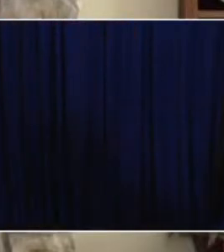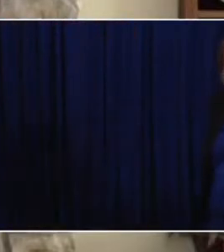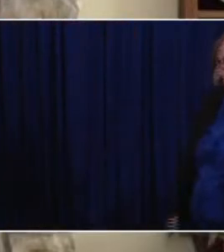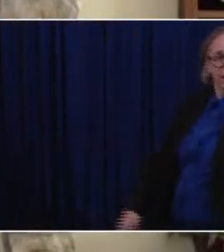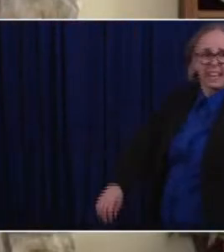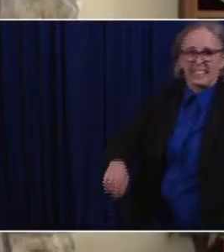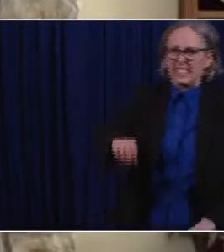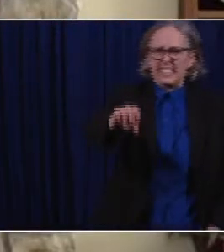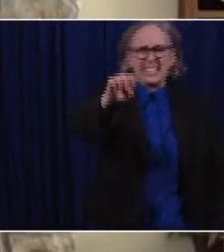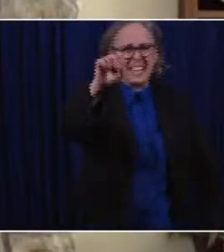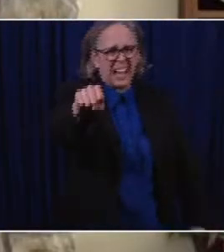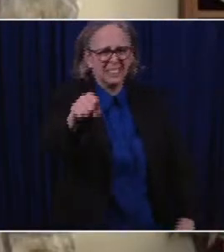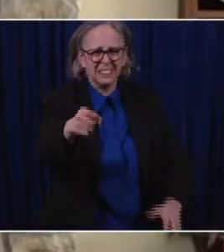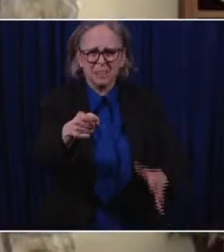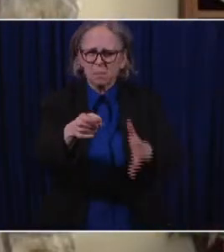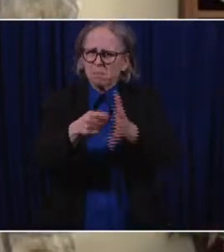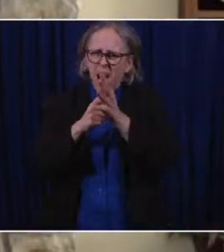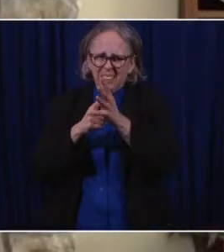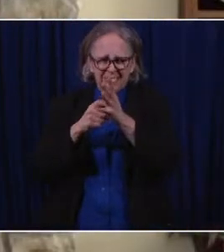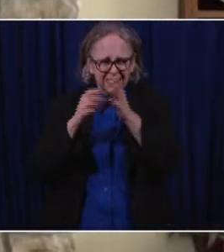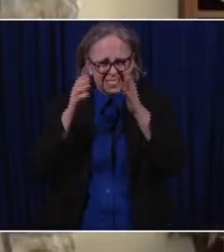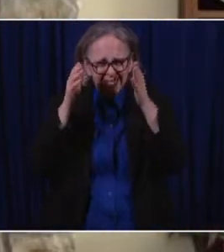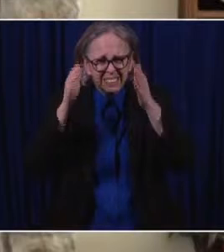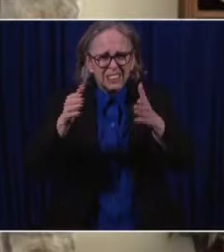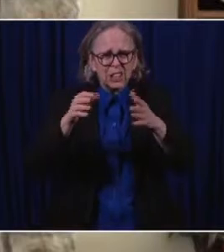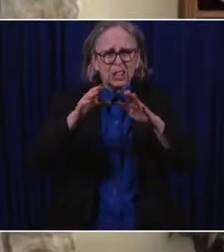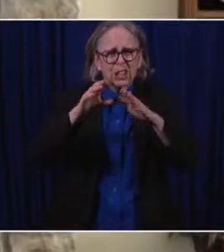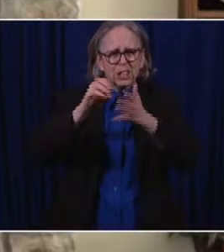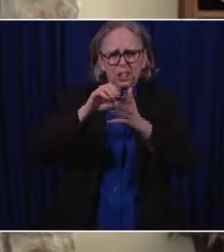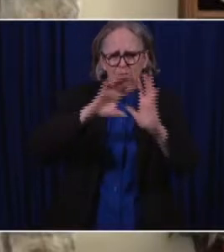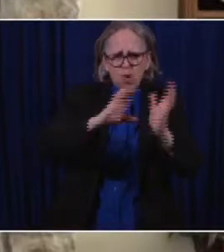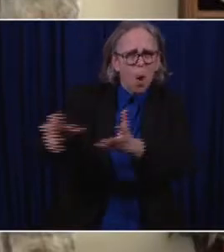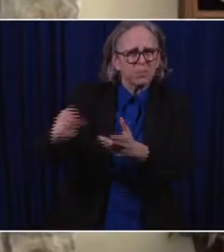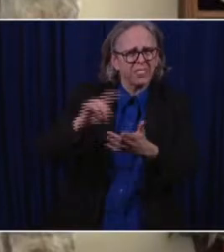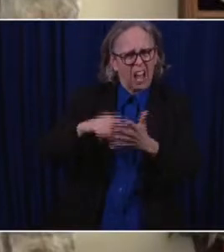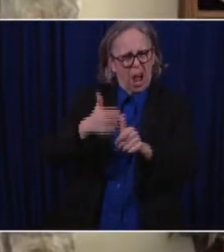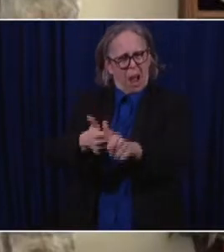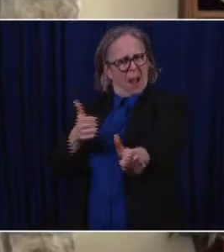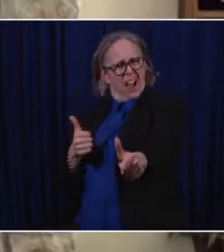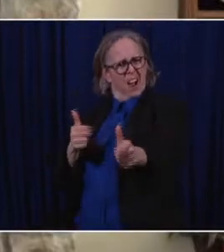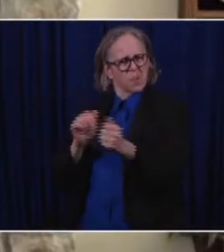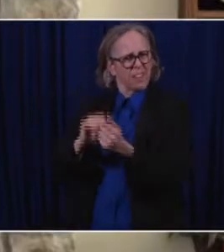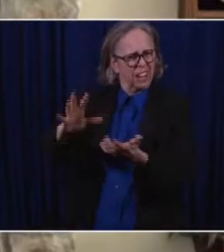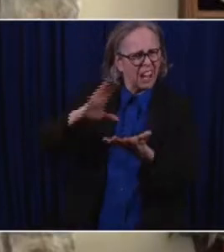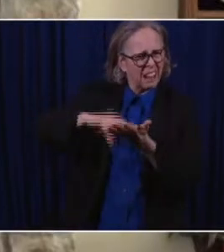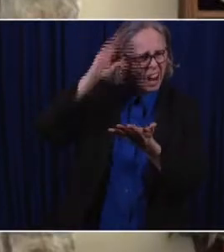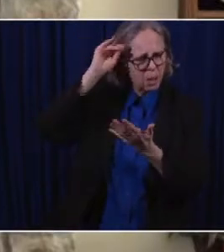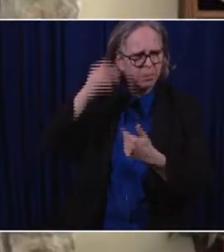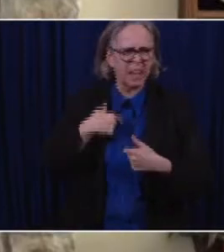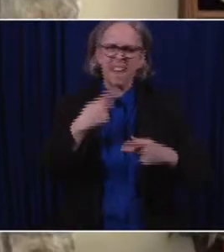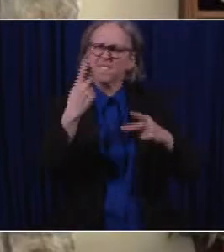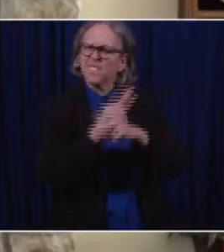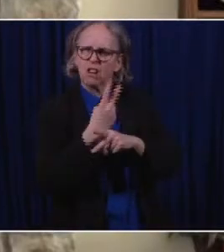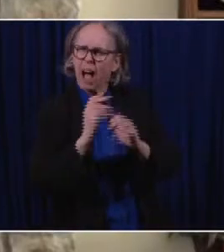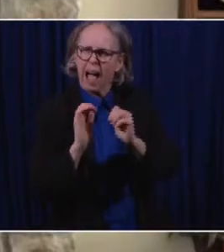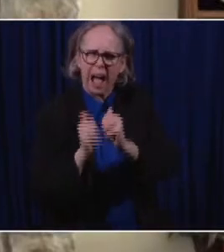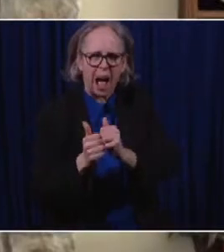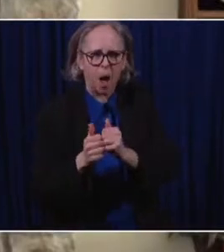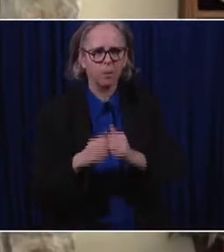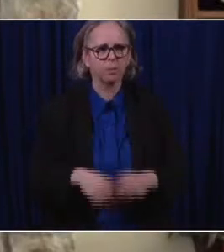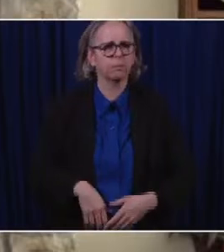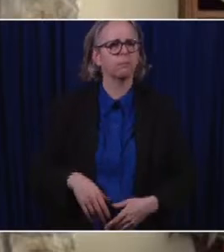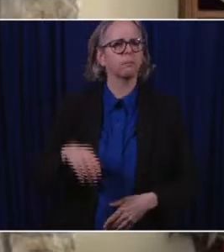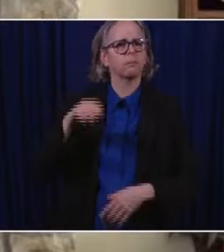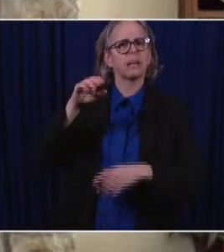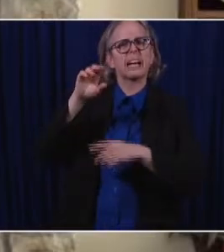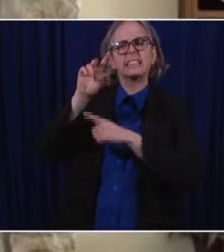it, and that is through Title I formula, which is a